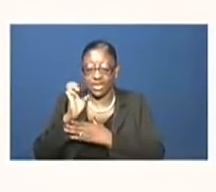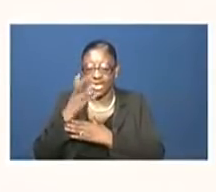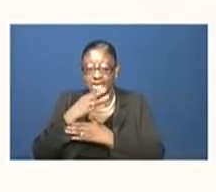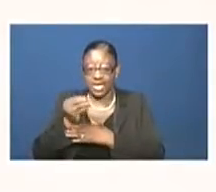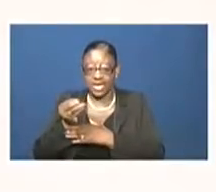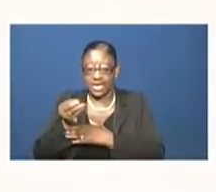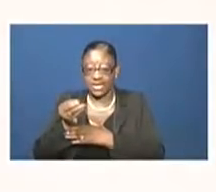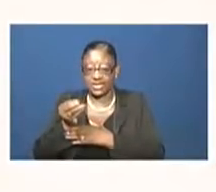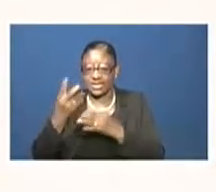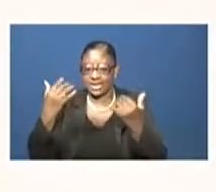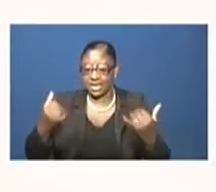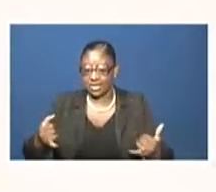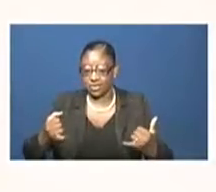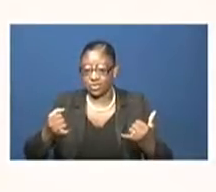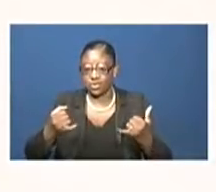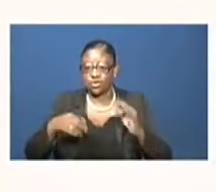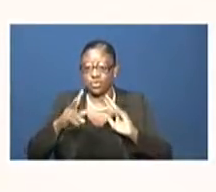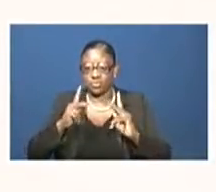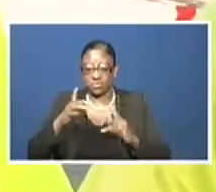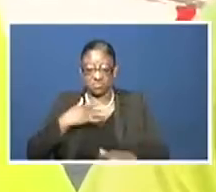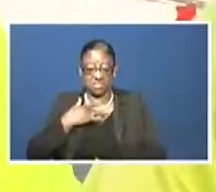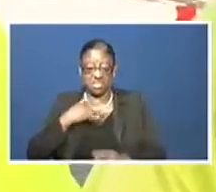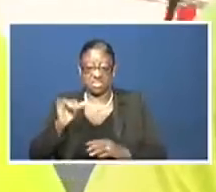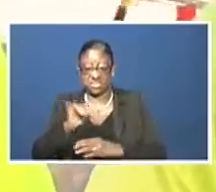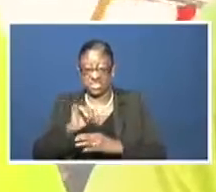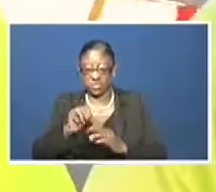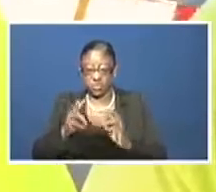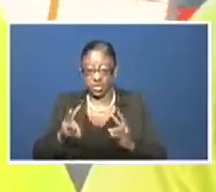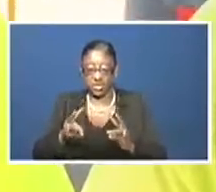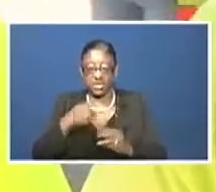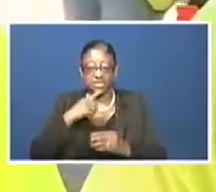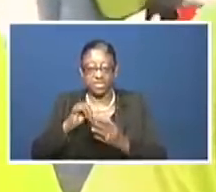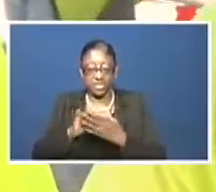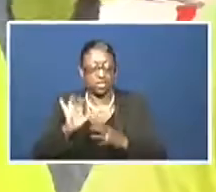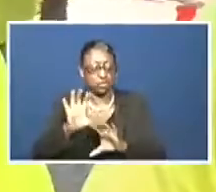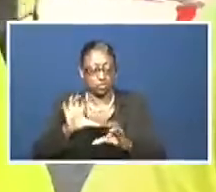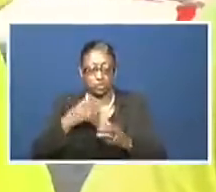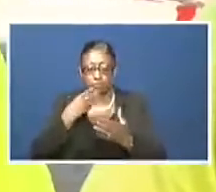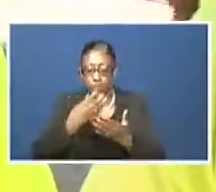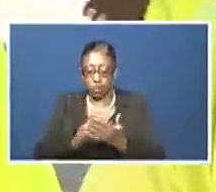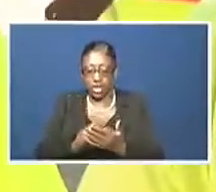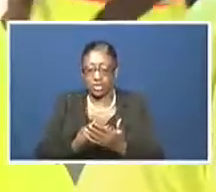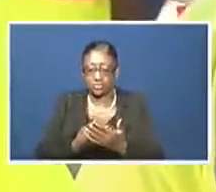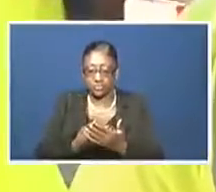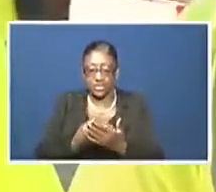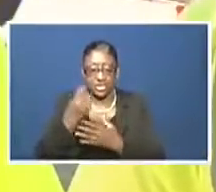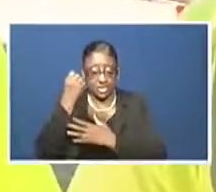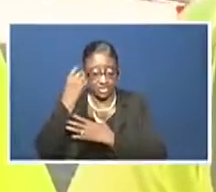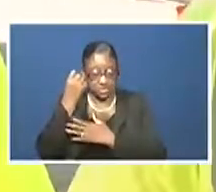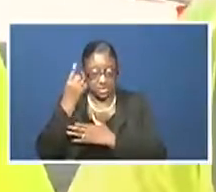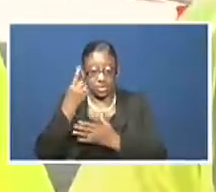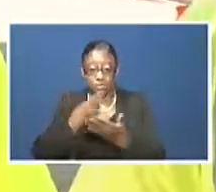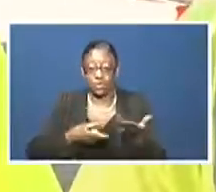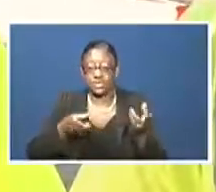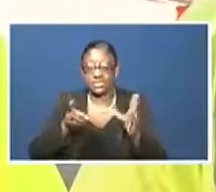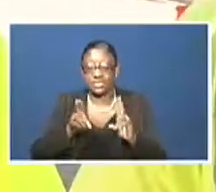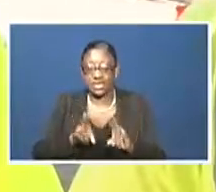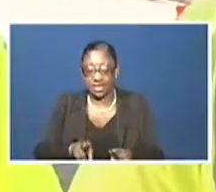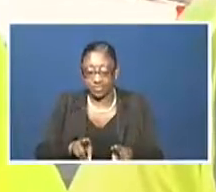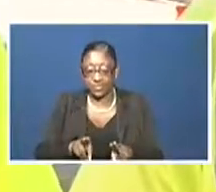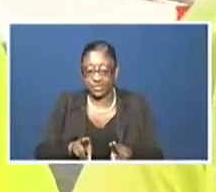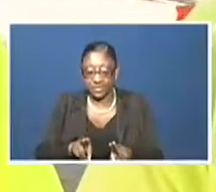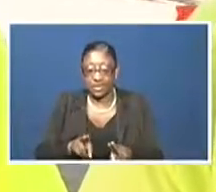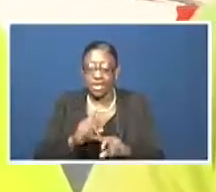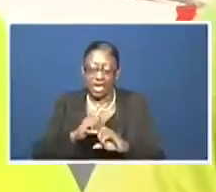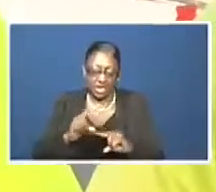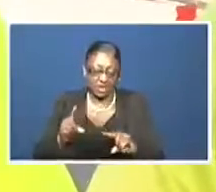Striping officials, residents feel the same. They actually come along very well. They understand that with progress is going to have some